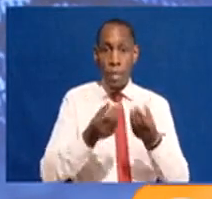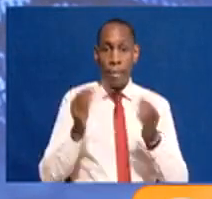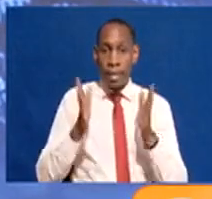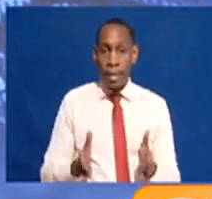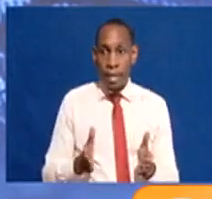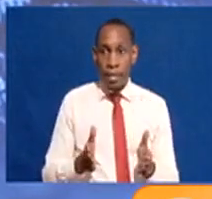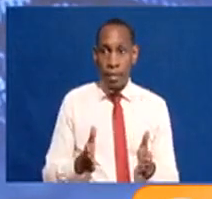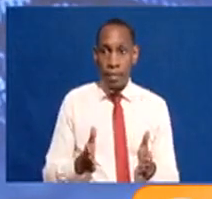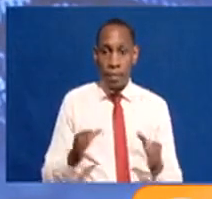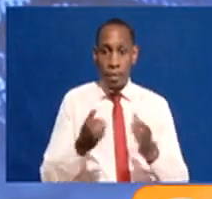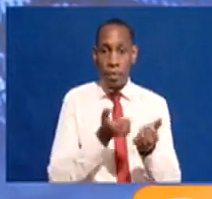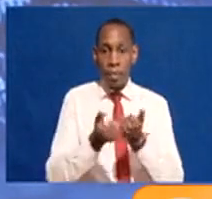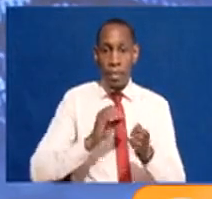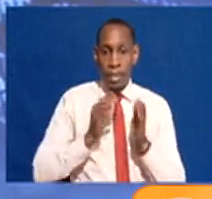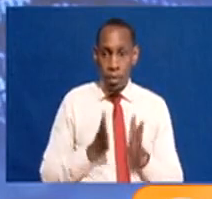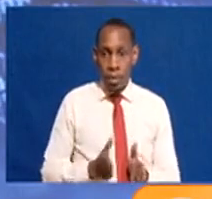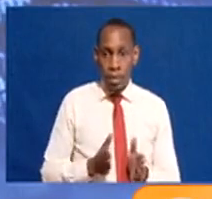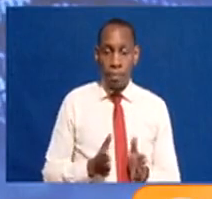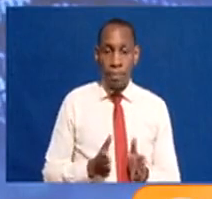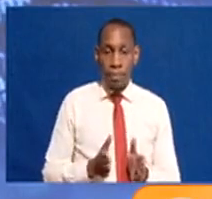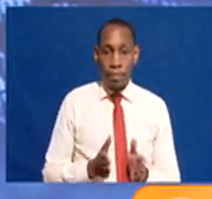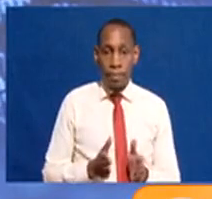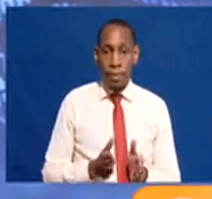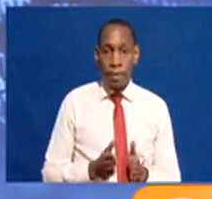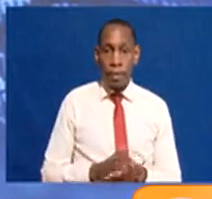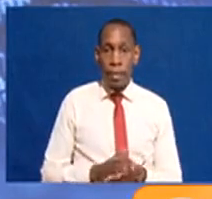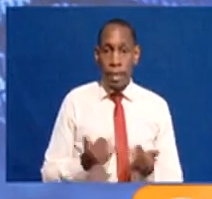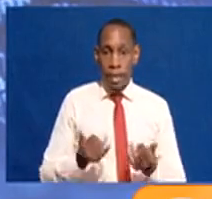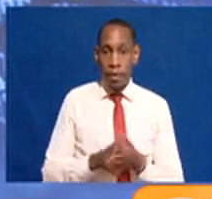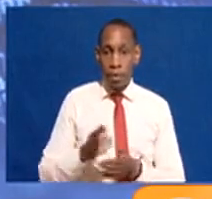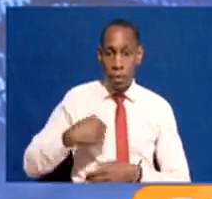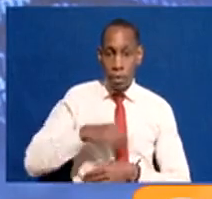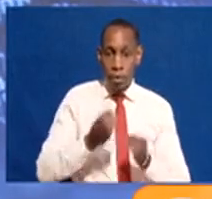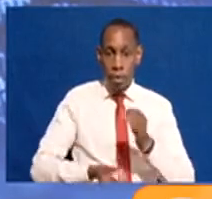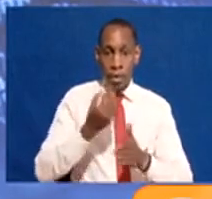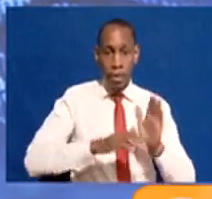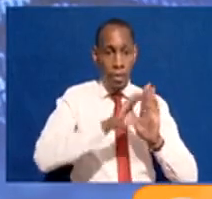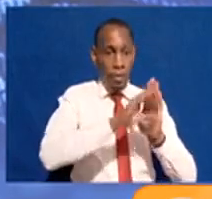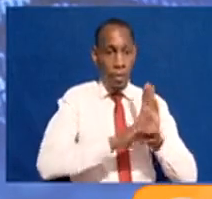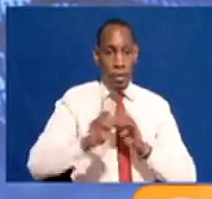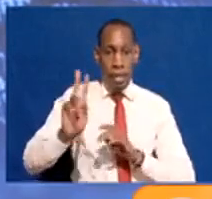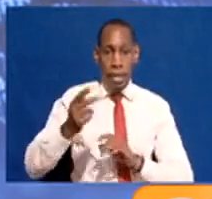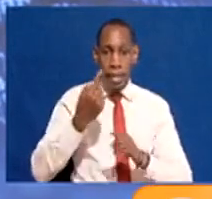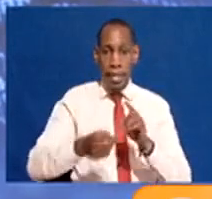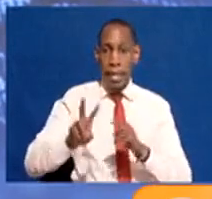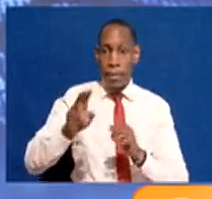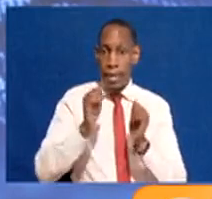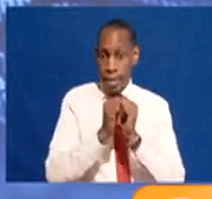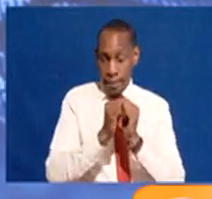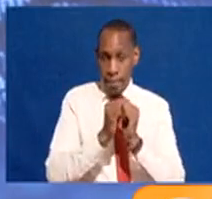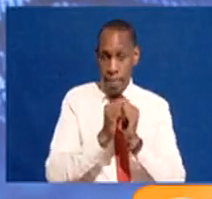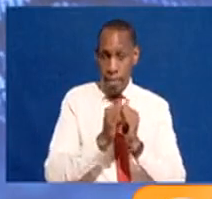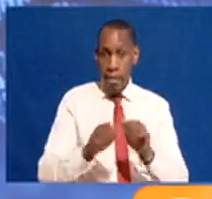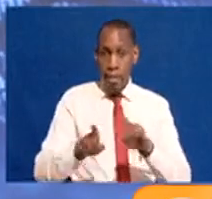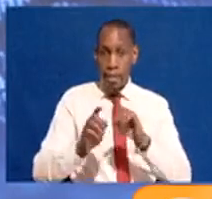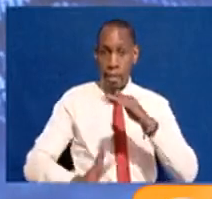Kenyan small business owners. You see, we promulgated the Constitution of Kenya in 2010, one